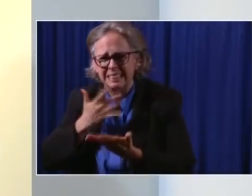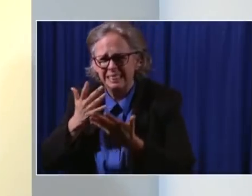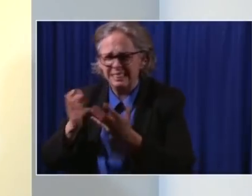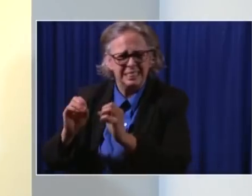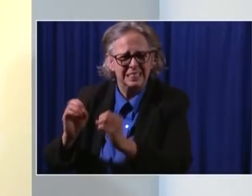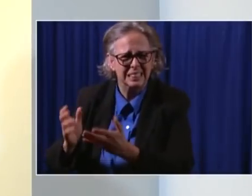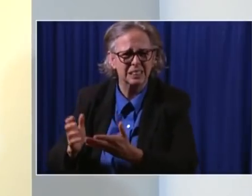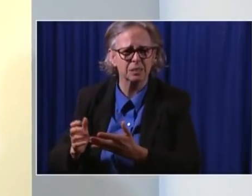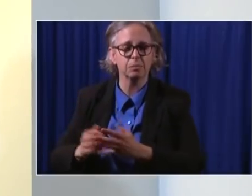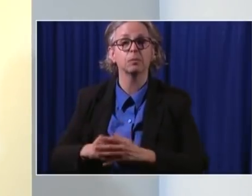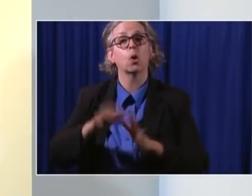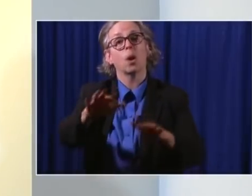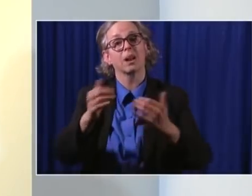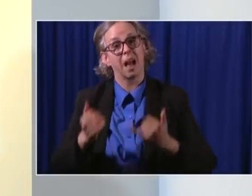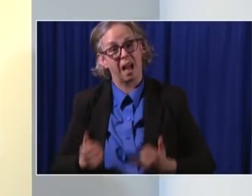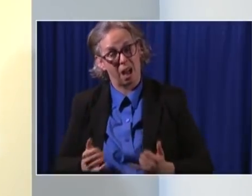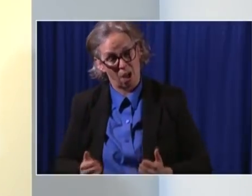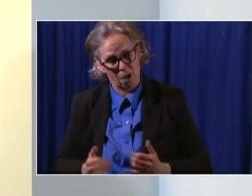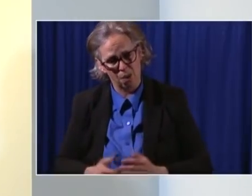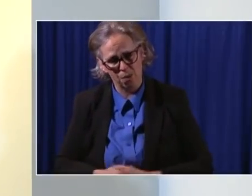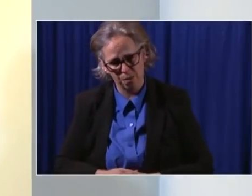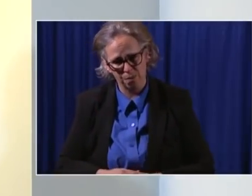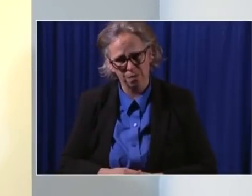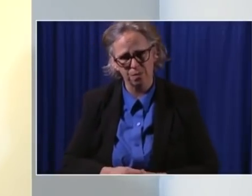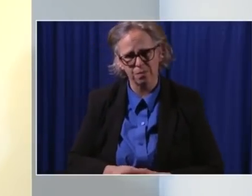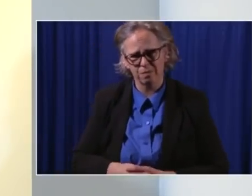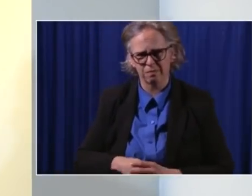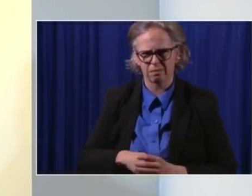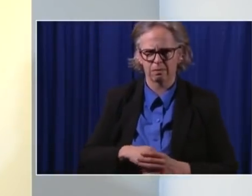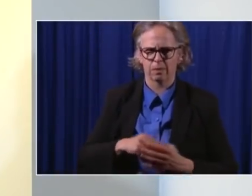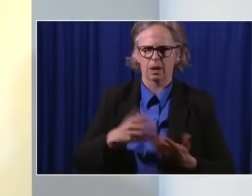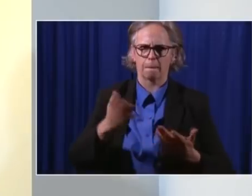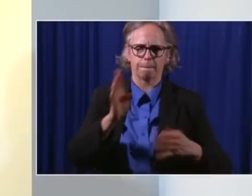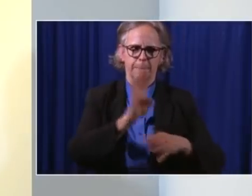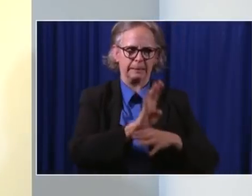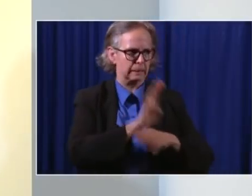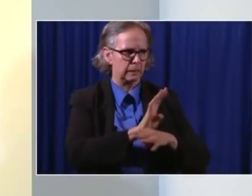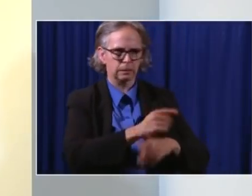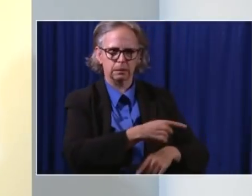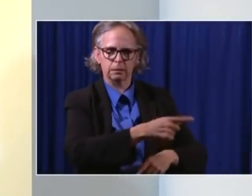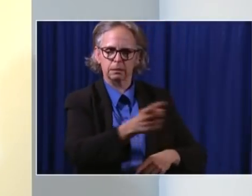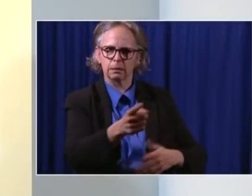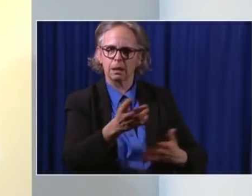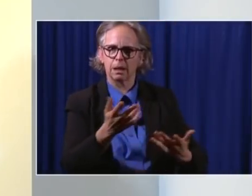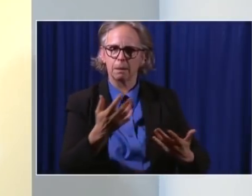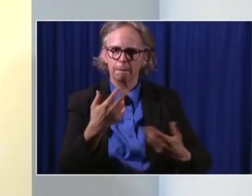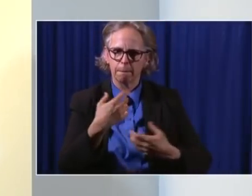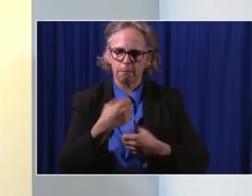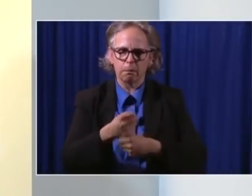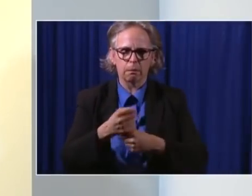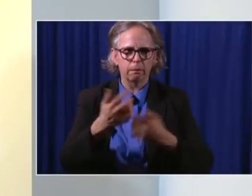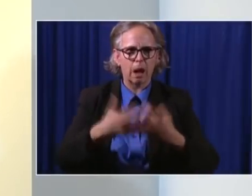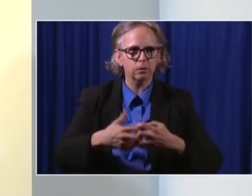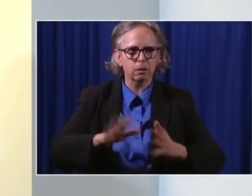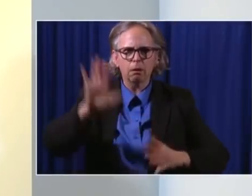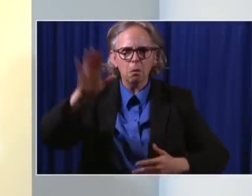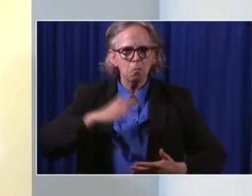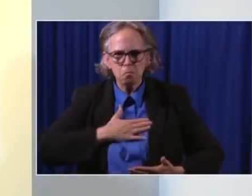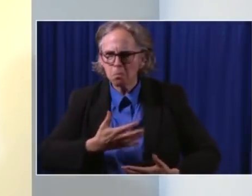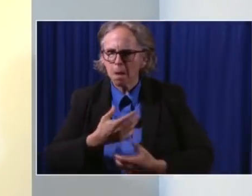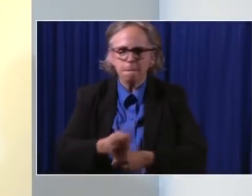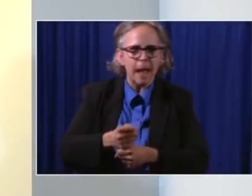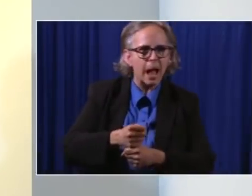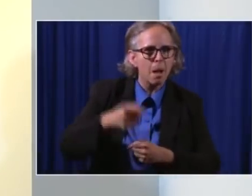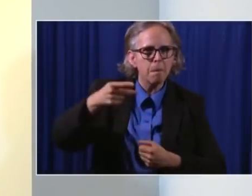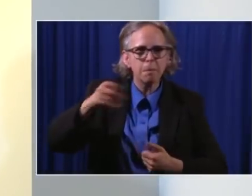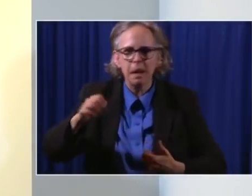that process, we had a number of manufacturers who stepped up, who helped fill the gap. But we know that